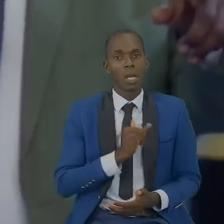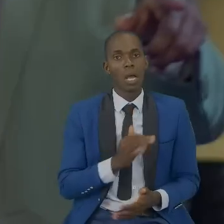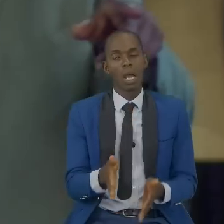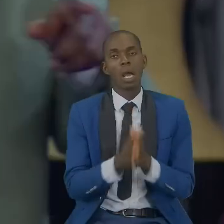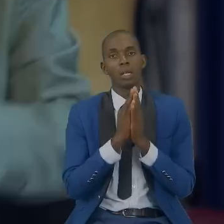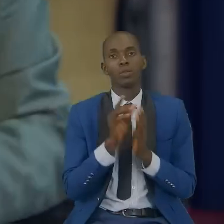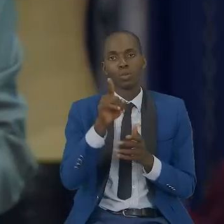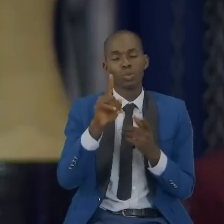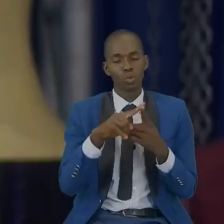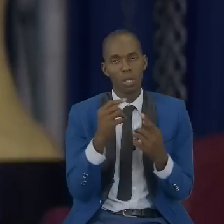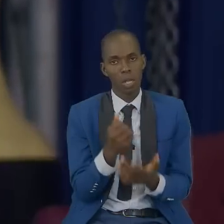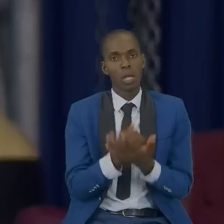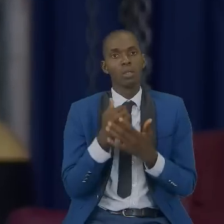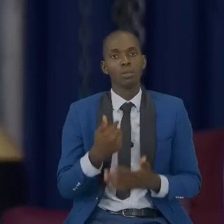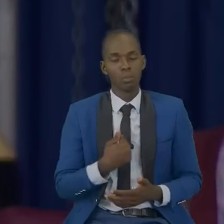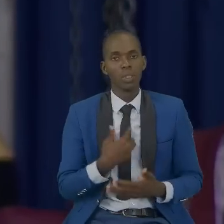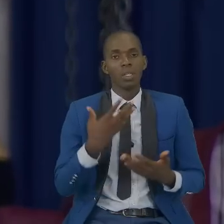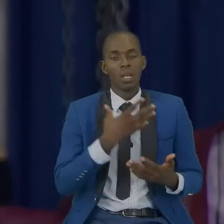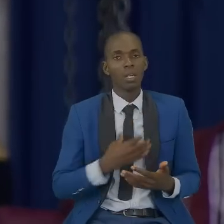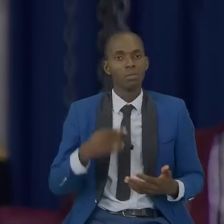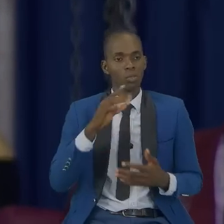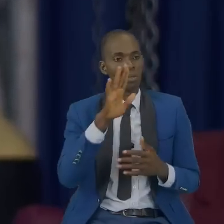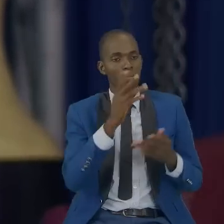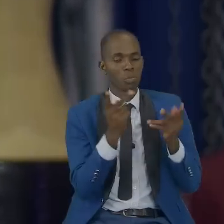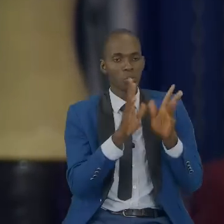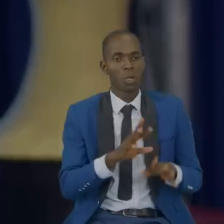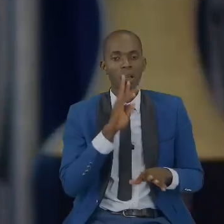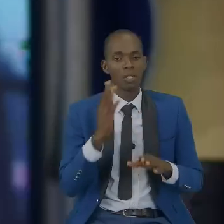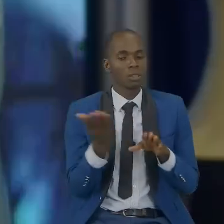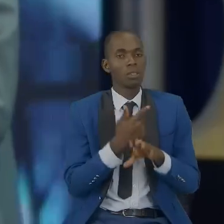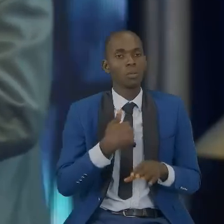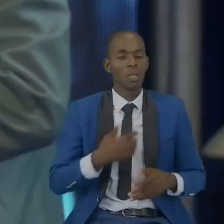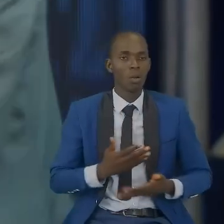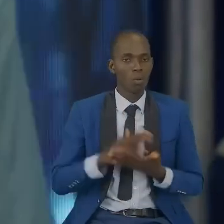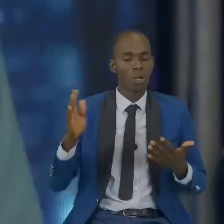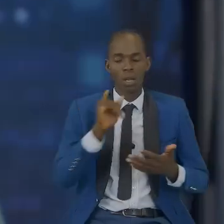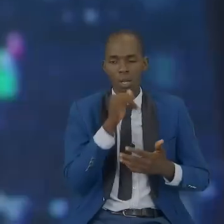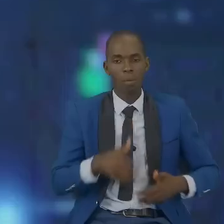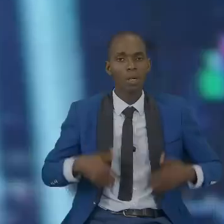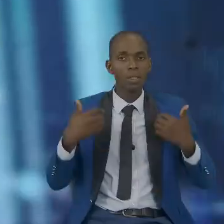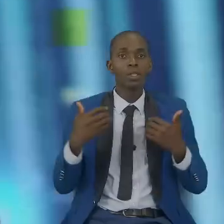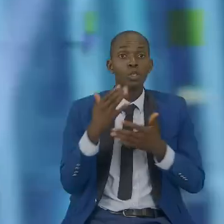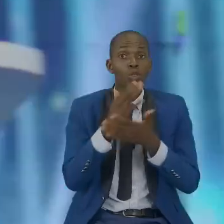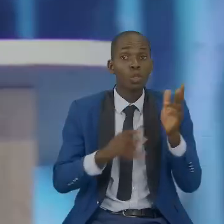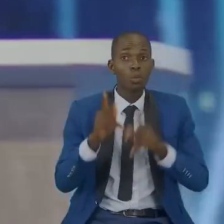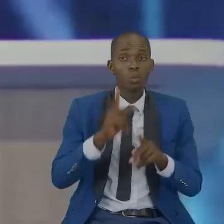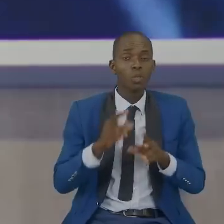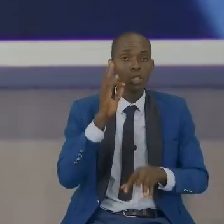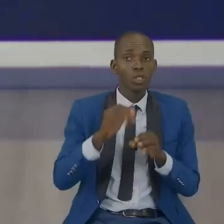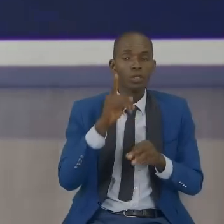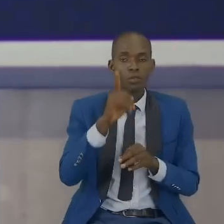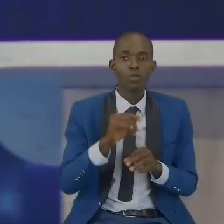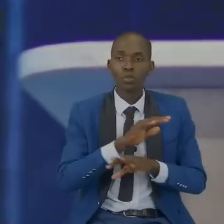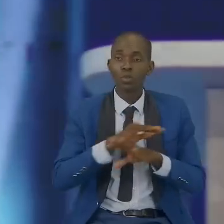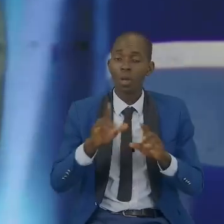get to their turn in time, they are angry. And some people are frustrated. If you don't answer them in the time they